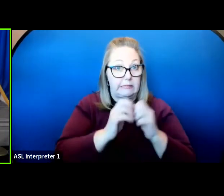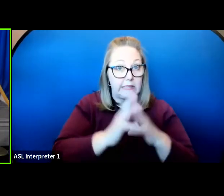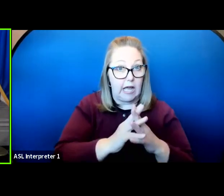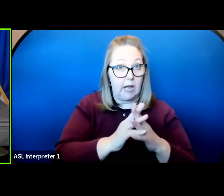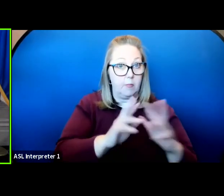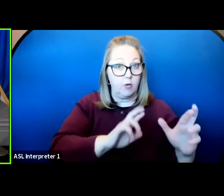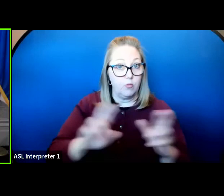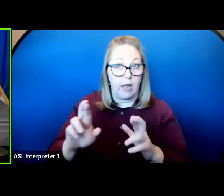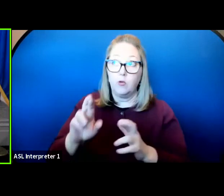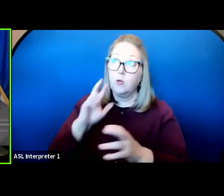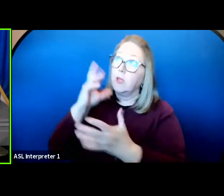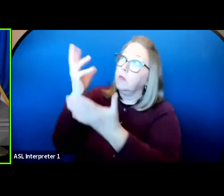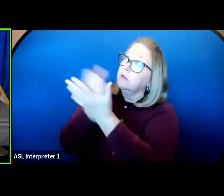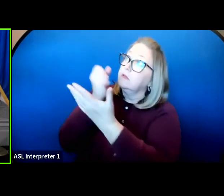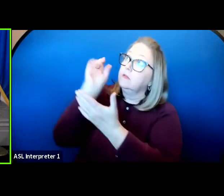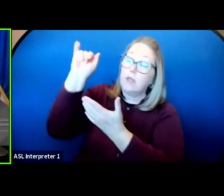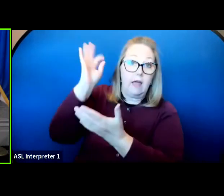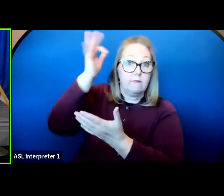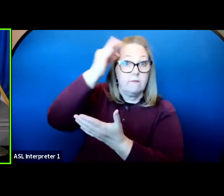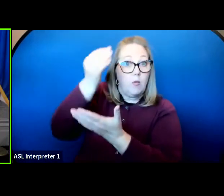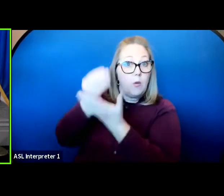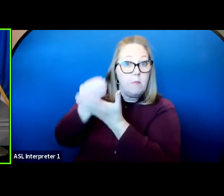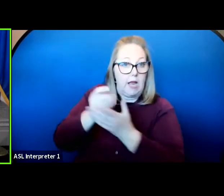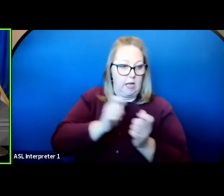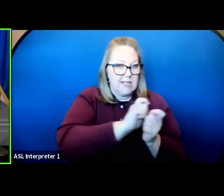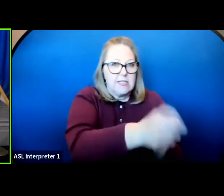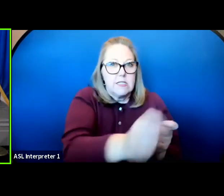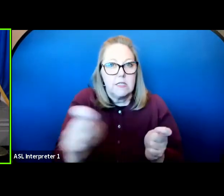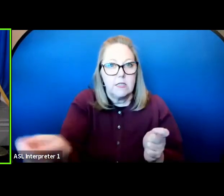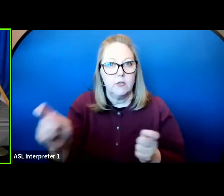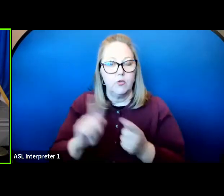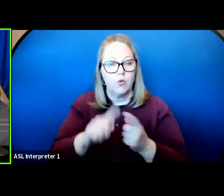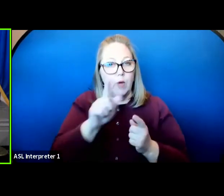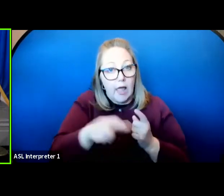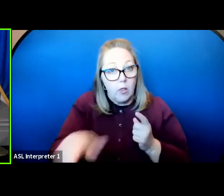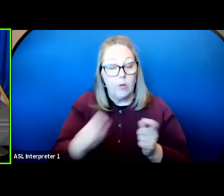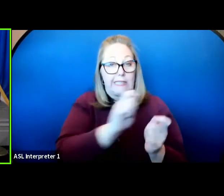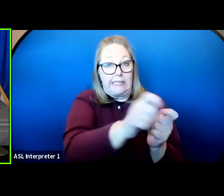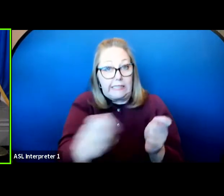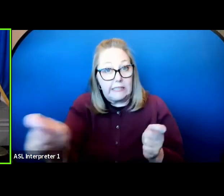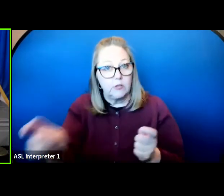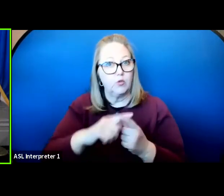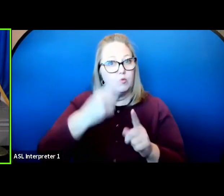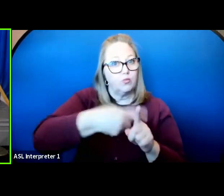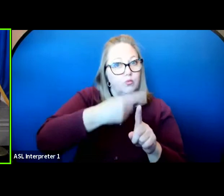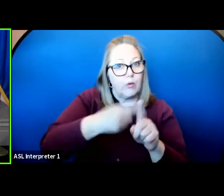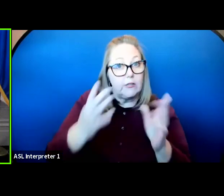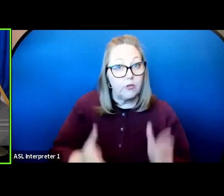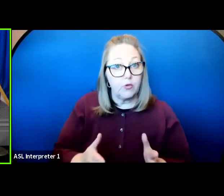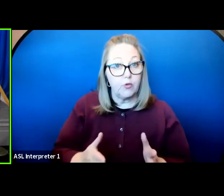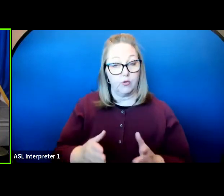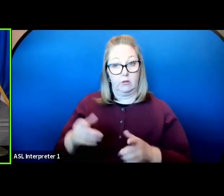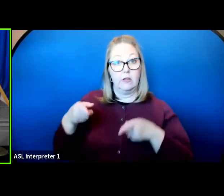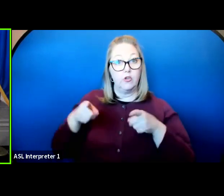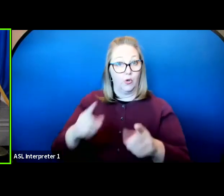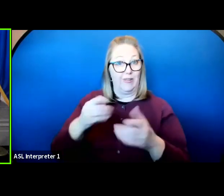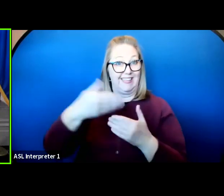homes. Additionally, this extension will allow more time for Nevadans to get vaccinated and for our